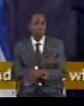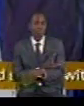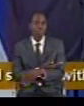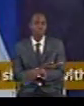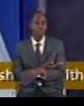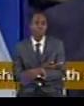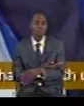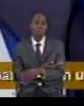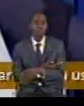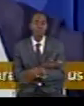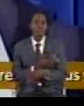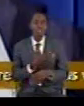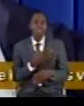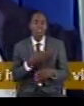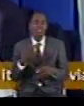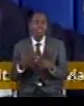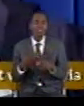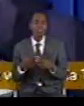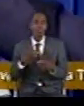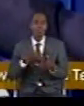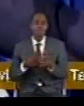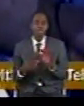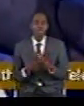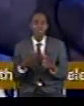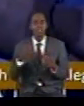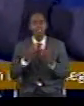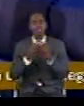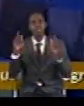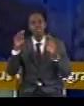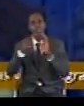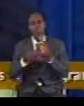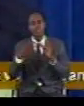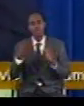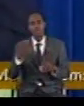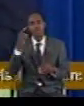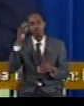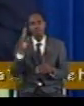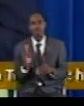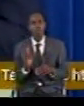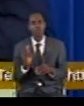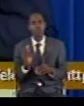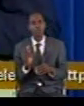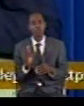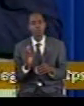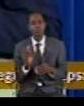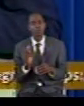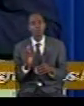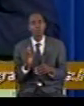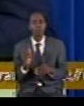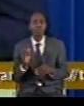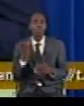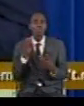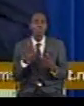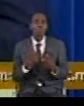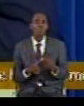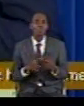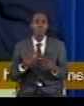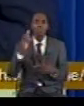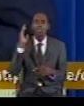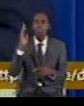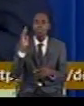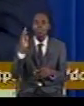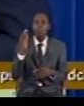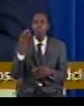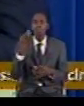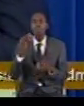the greatness of God. Praise the Lord. I want to testify the wonderful miracle that the